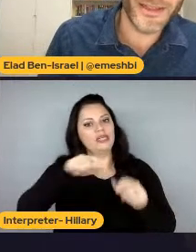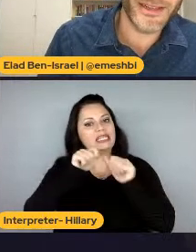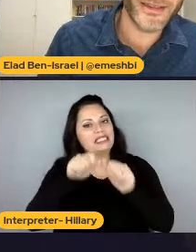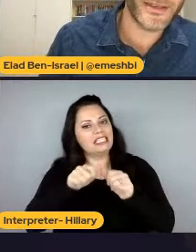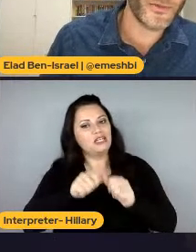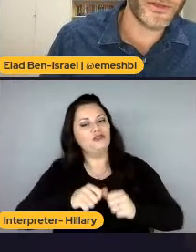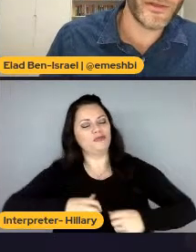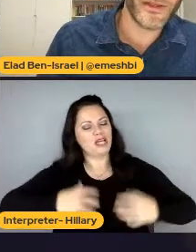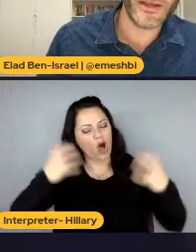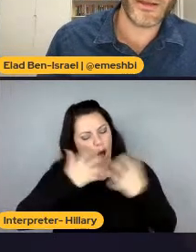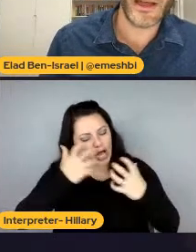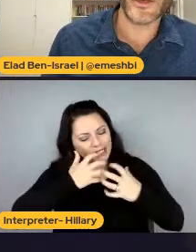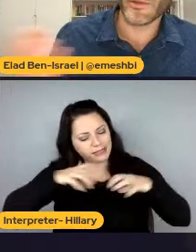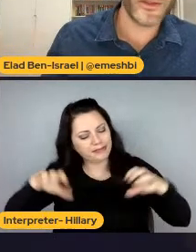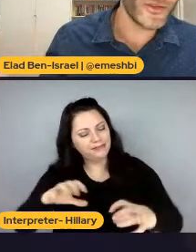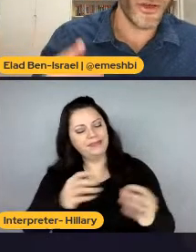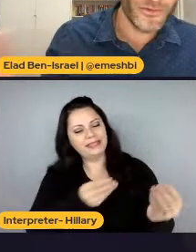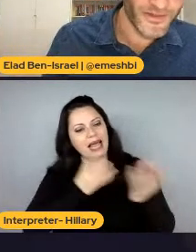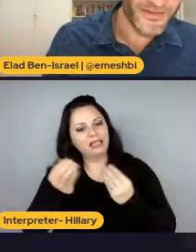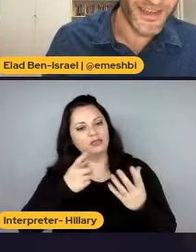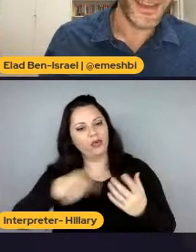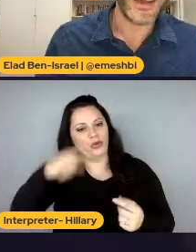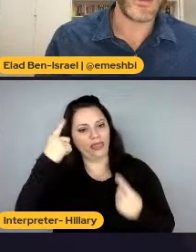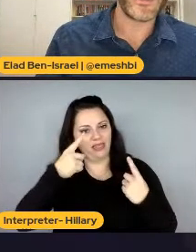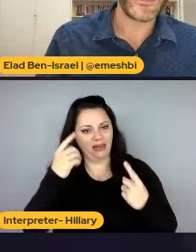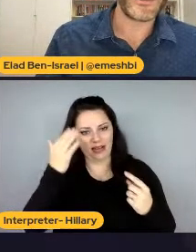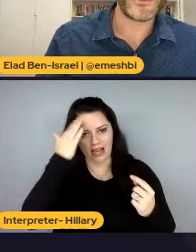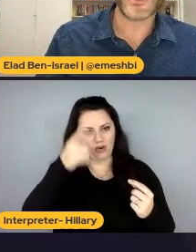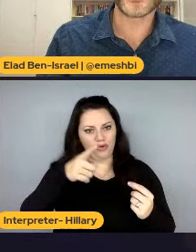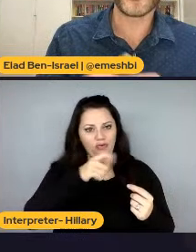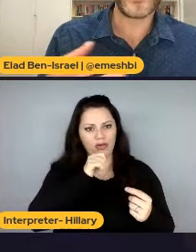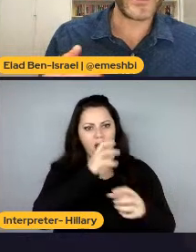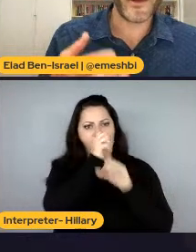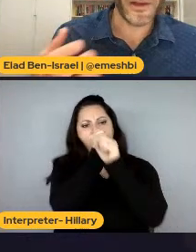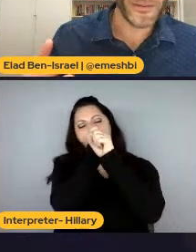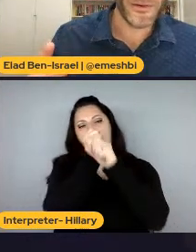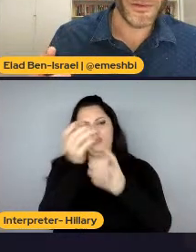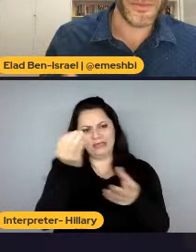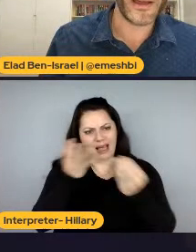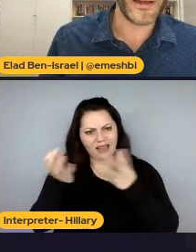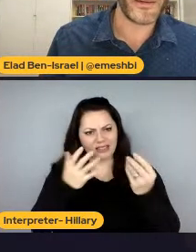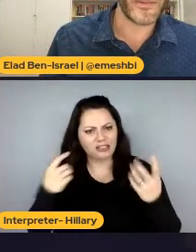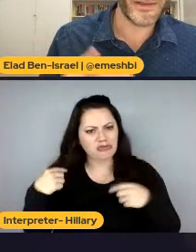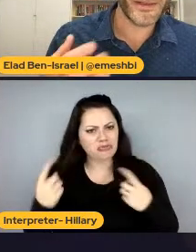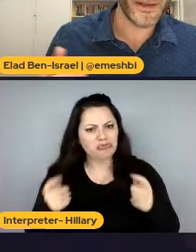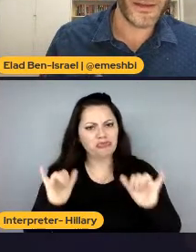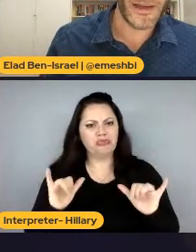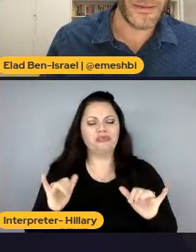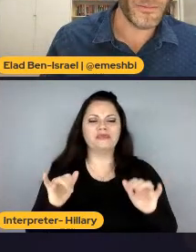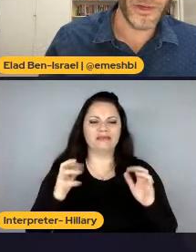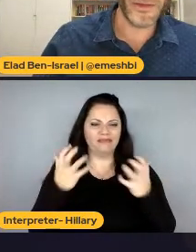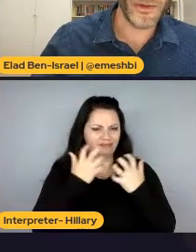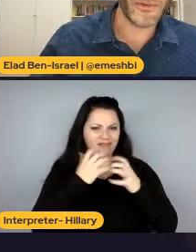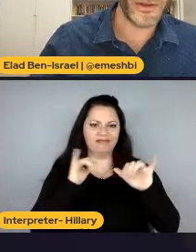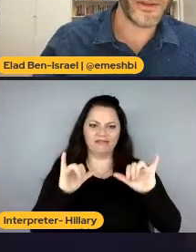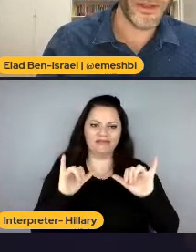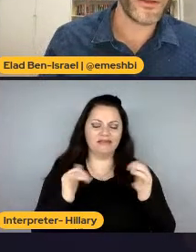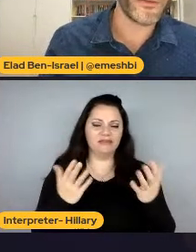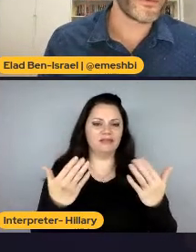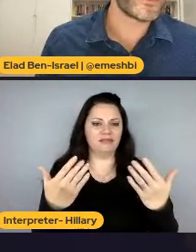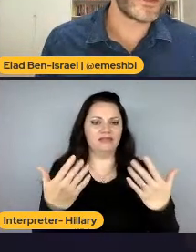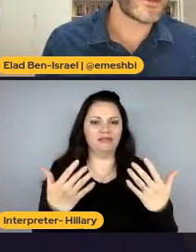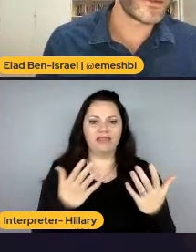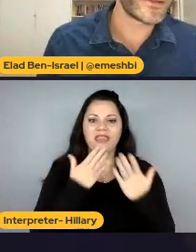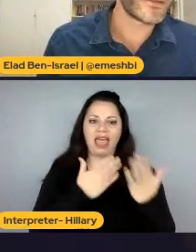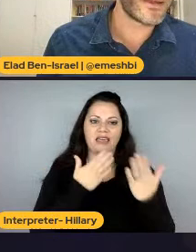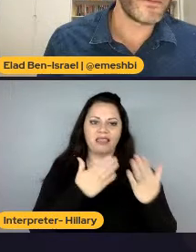don't hesitate to tell us what you think. I know that you don't, which is incredible, but I'm really, really, really thank